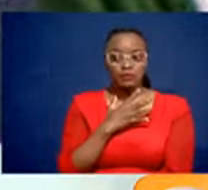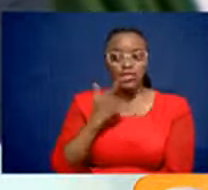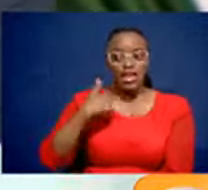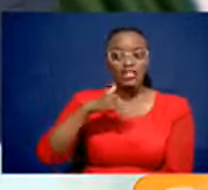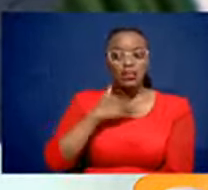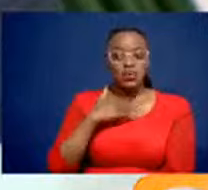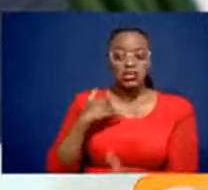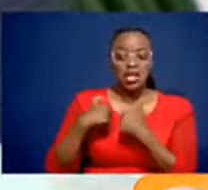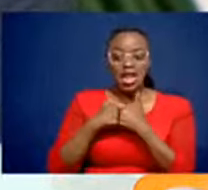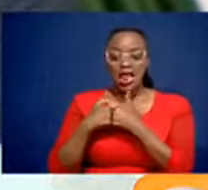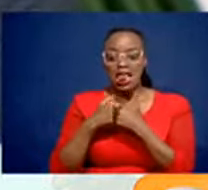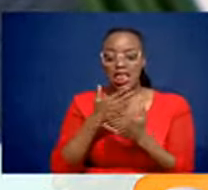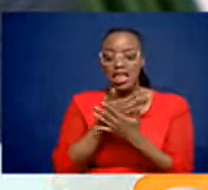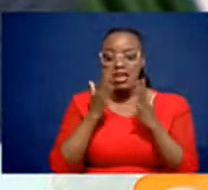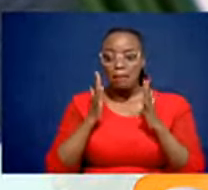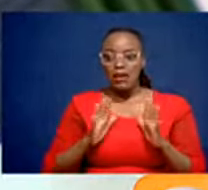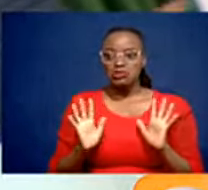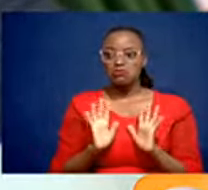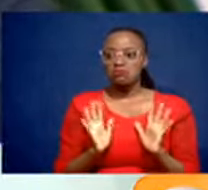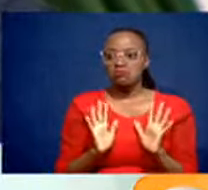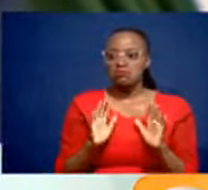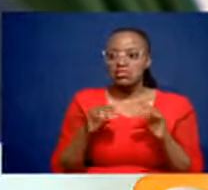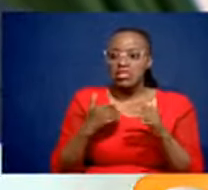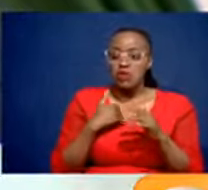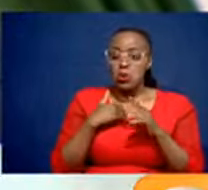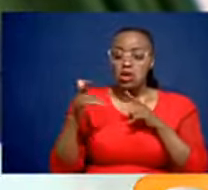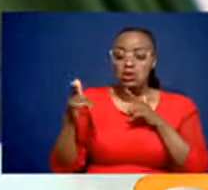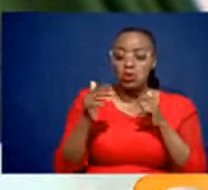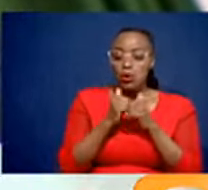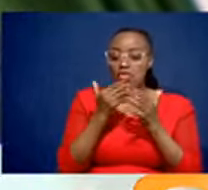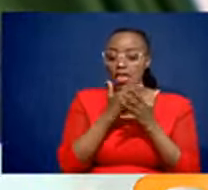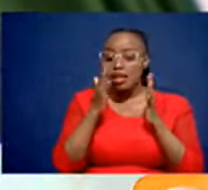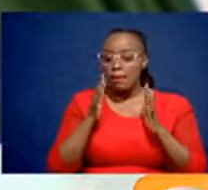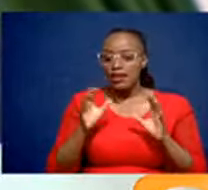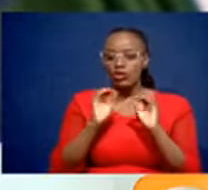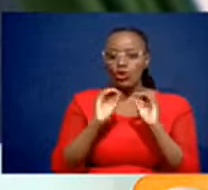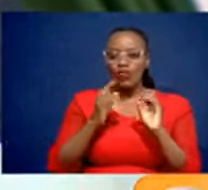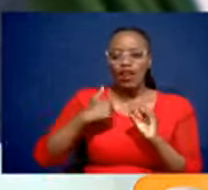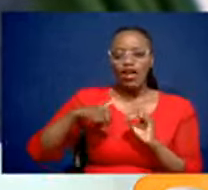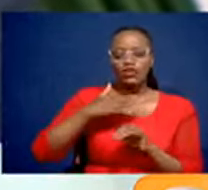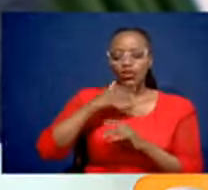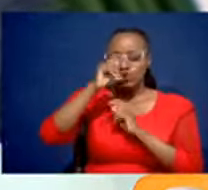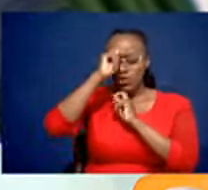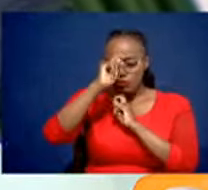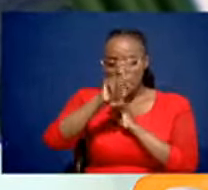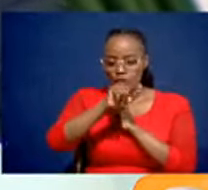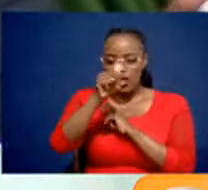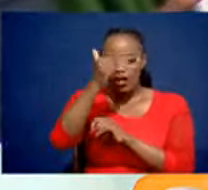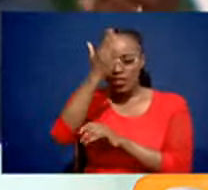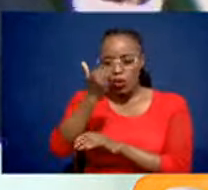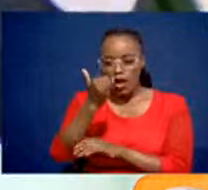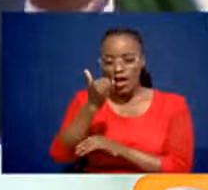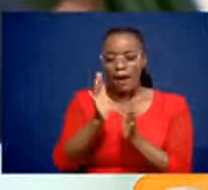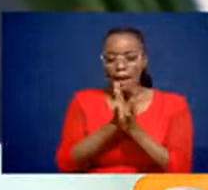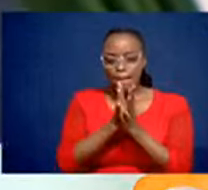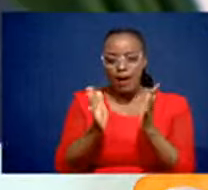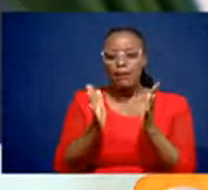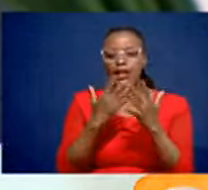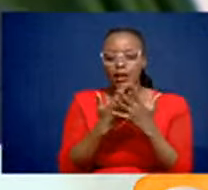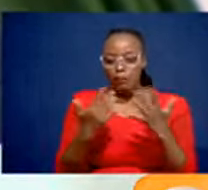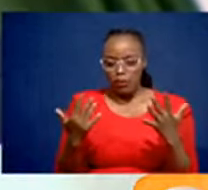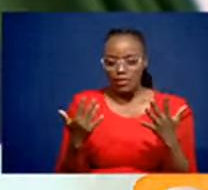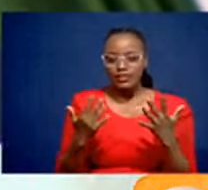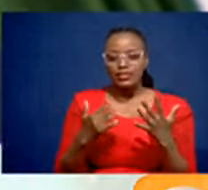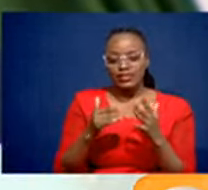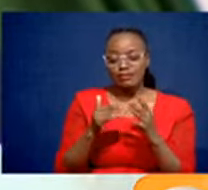Hatutaki kusukumana na mtu, hatutaki vita na mtu. Tunataka tuheshimiane kwa sababu mali ya umma ni mali ya wananchi wote